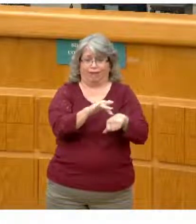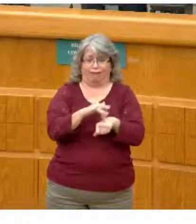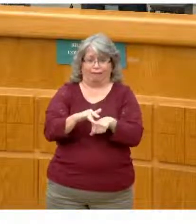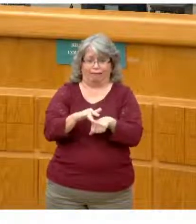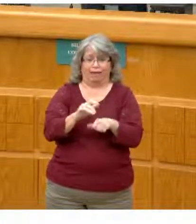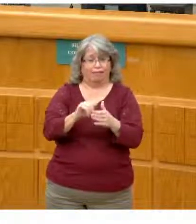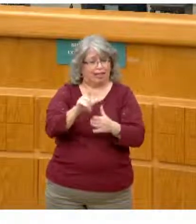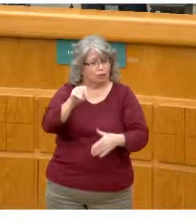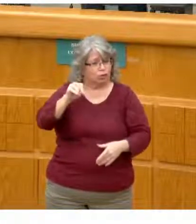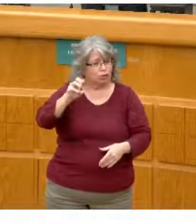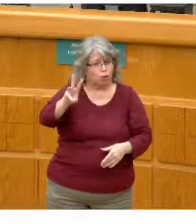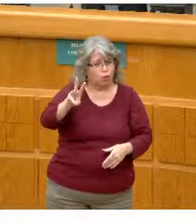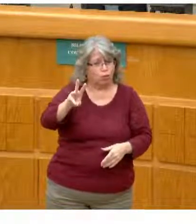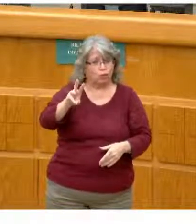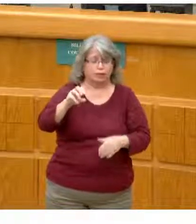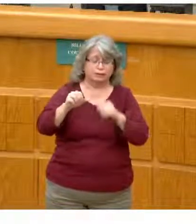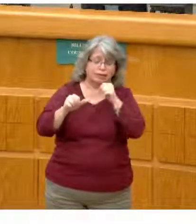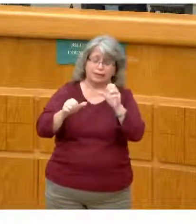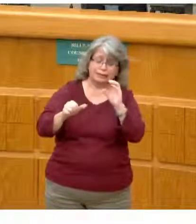there during the Delta peak.